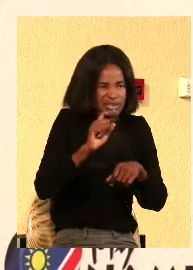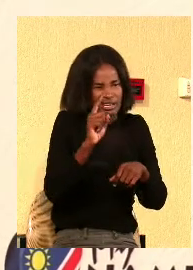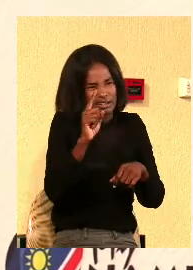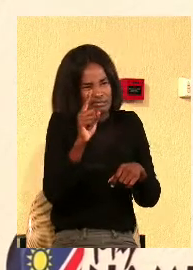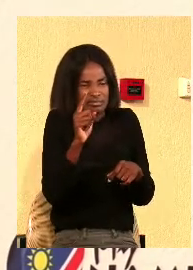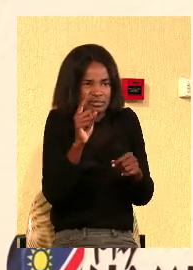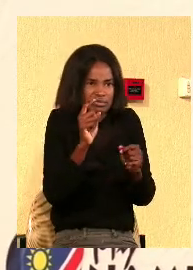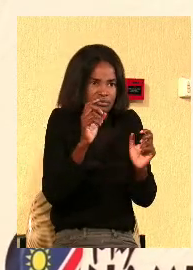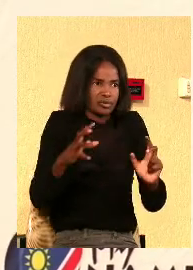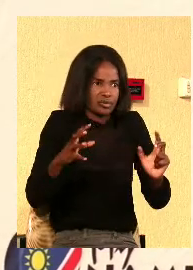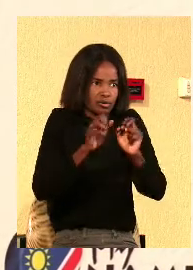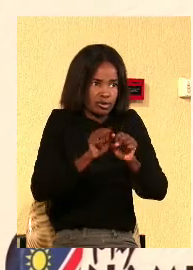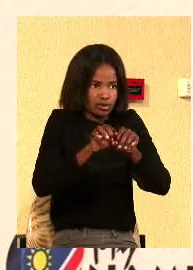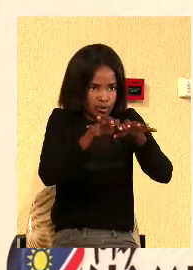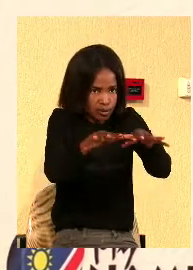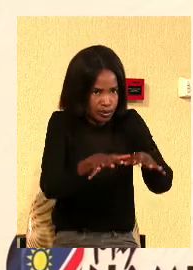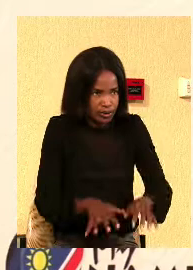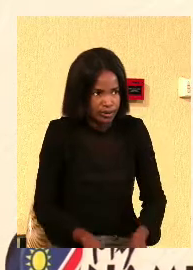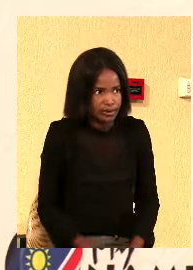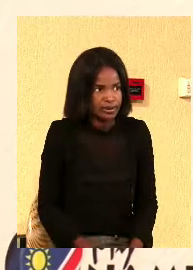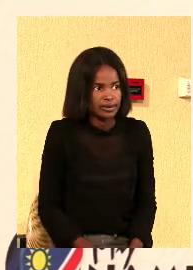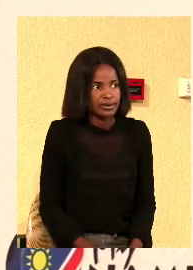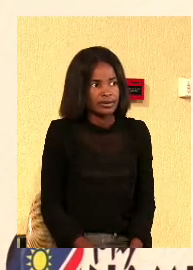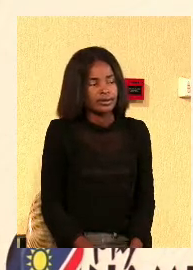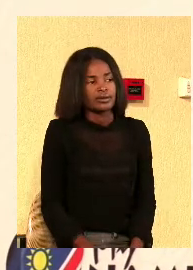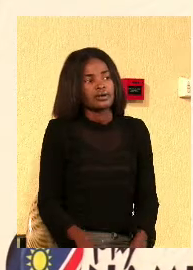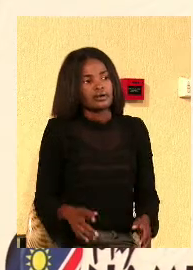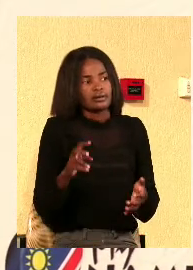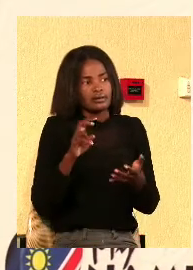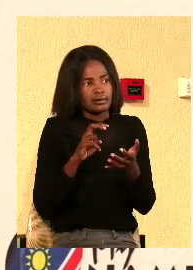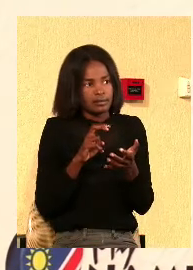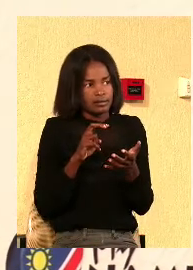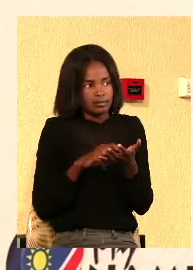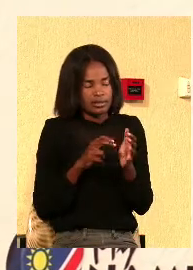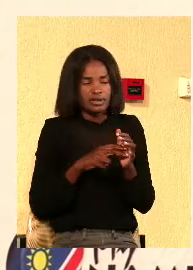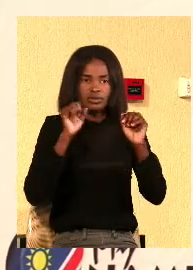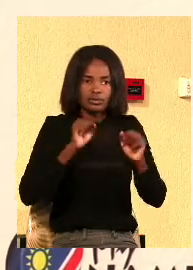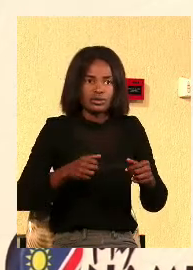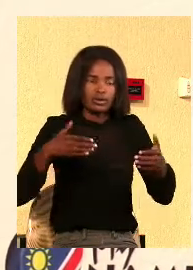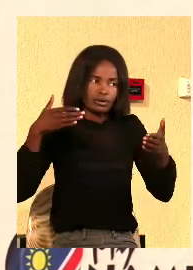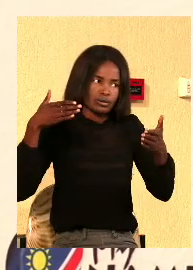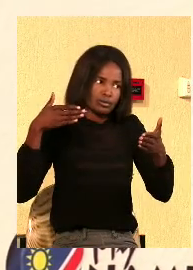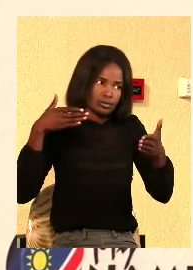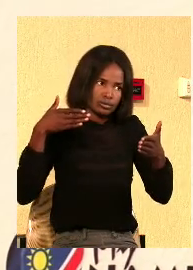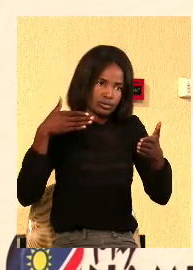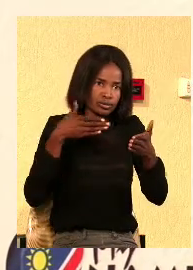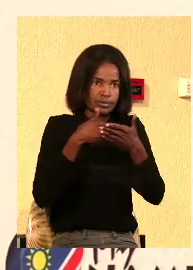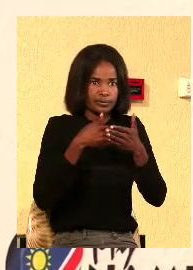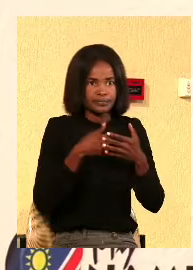it is really with us, let's try by all means to stop it as soon as